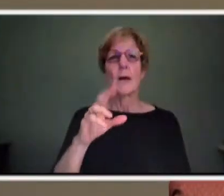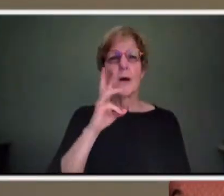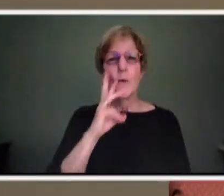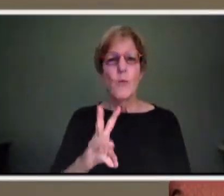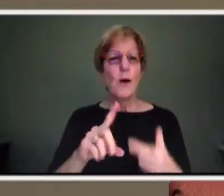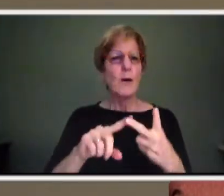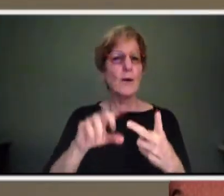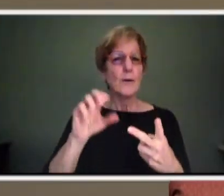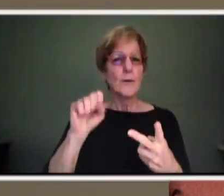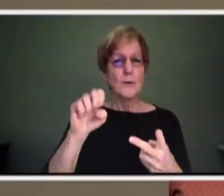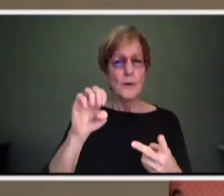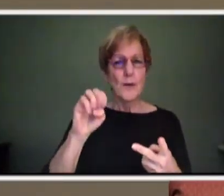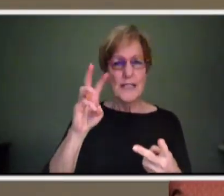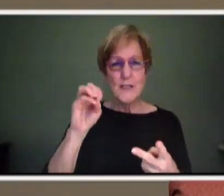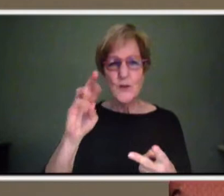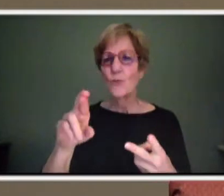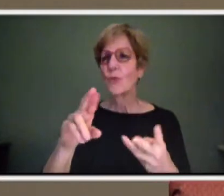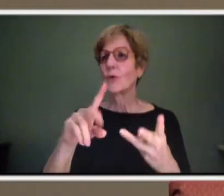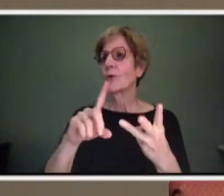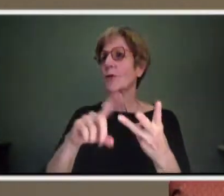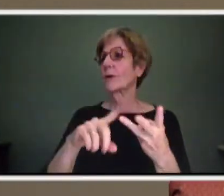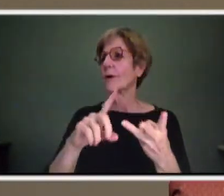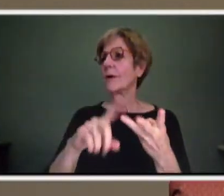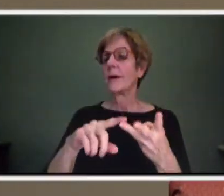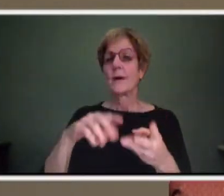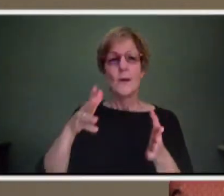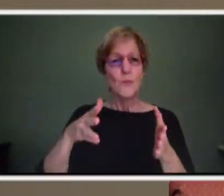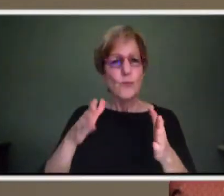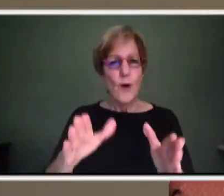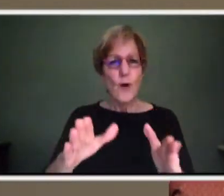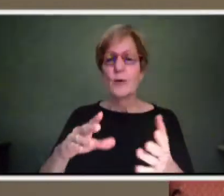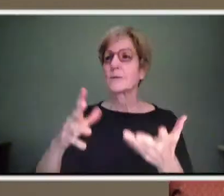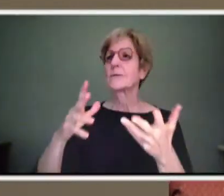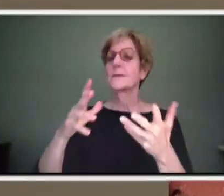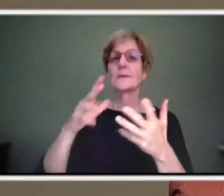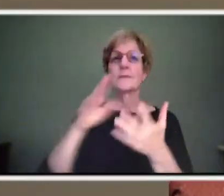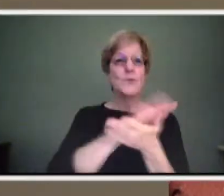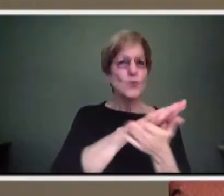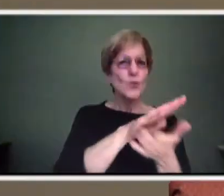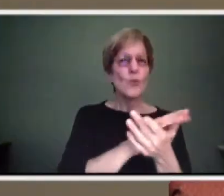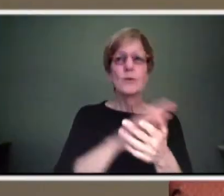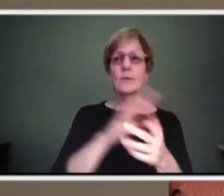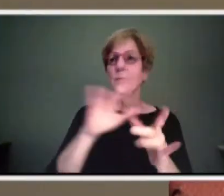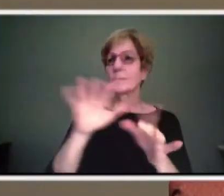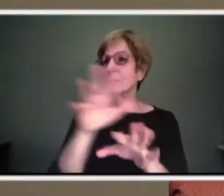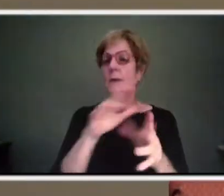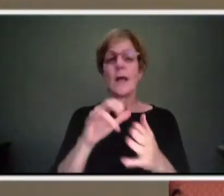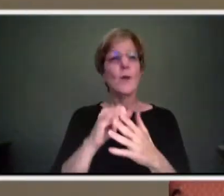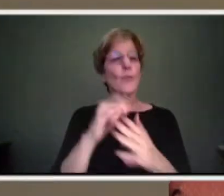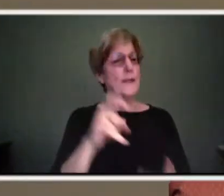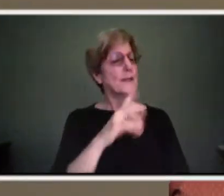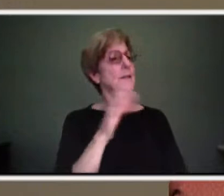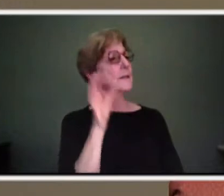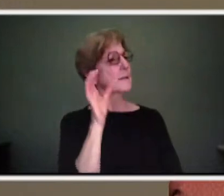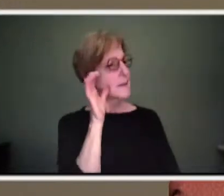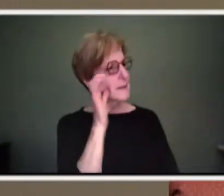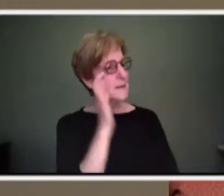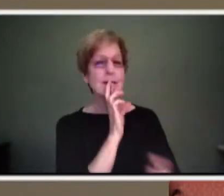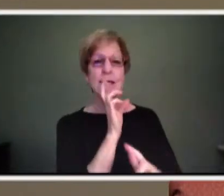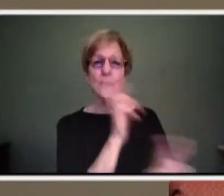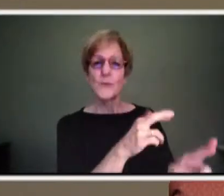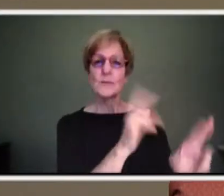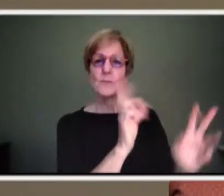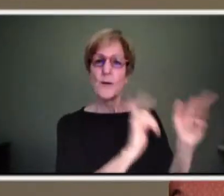again, if we're not, we should be responsive to our constituents. I want to